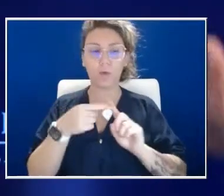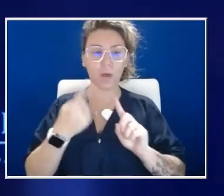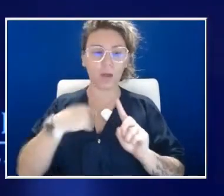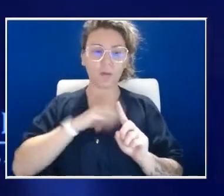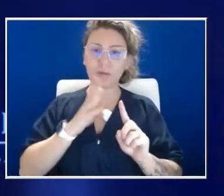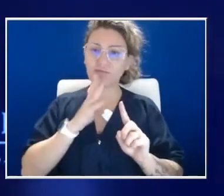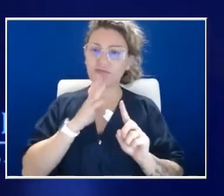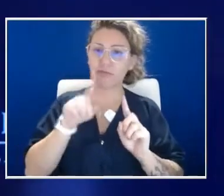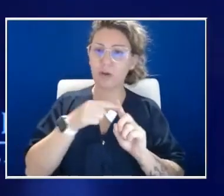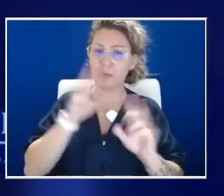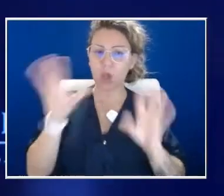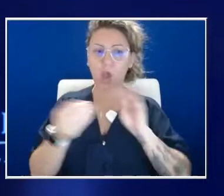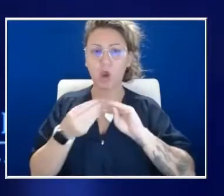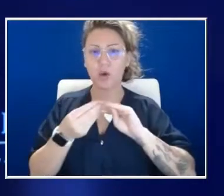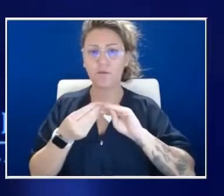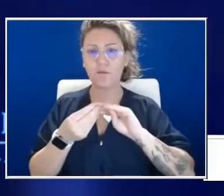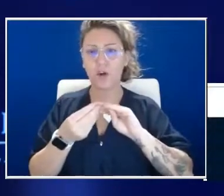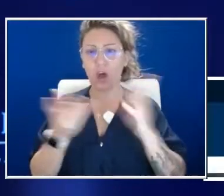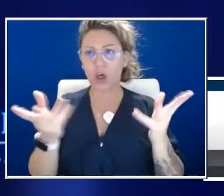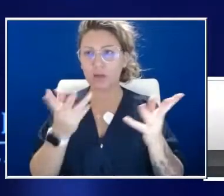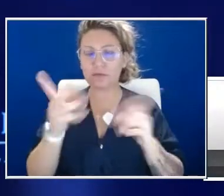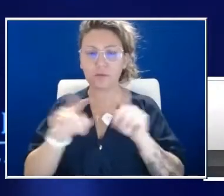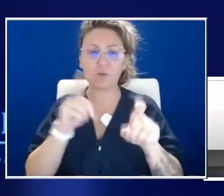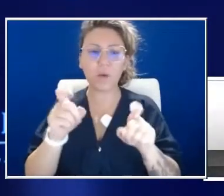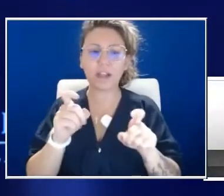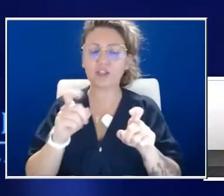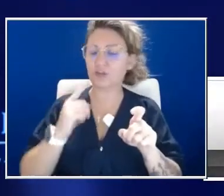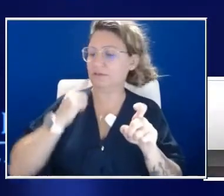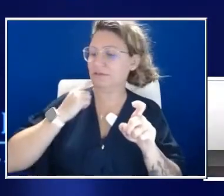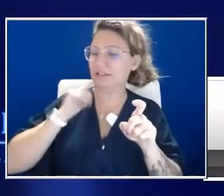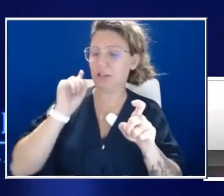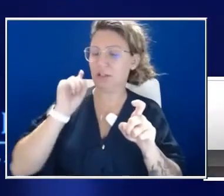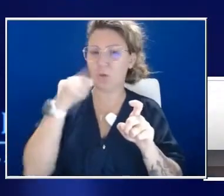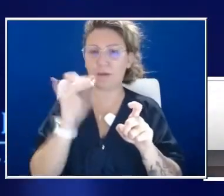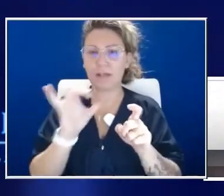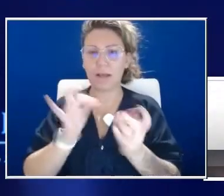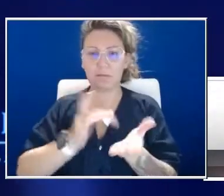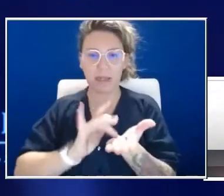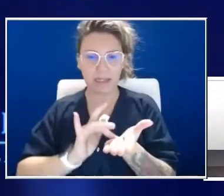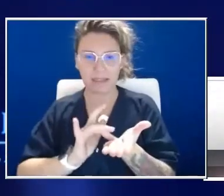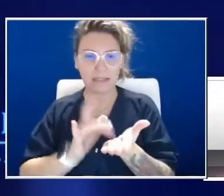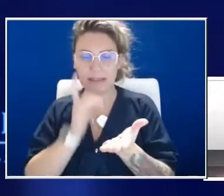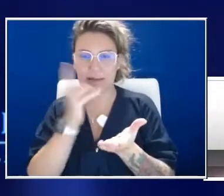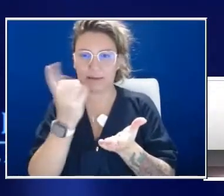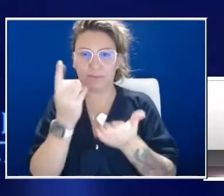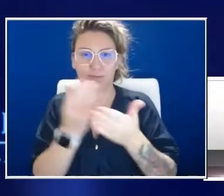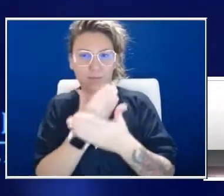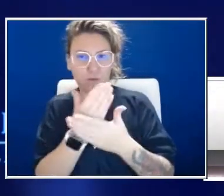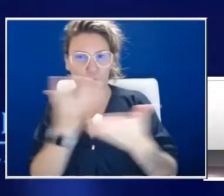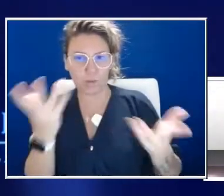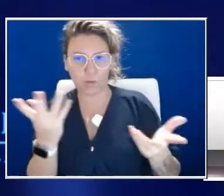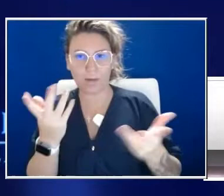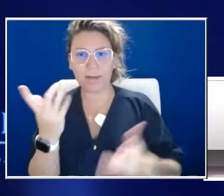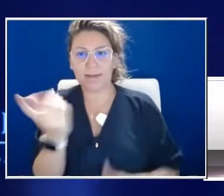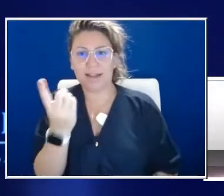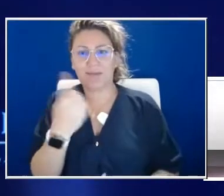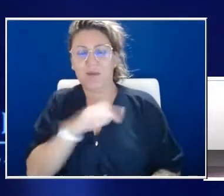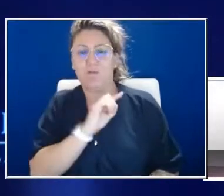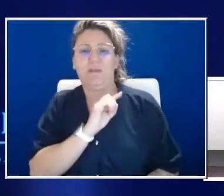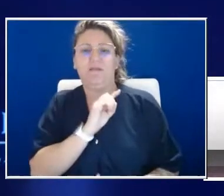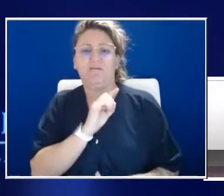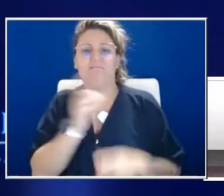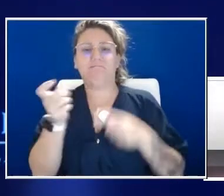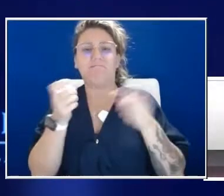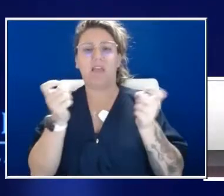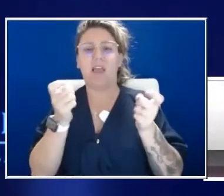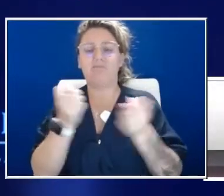the overall reaching question of candy looking like medications. So that is not something new. I think that's something we've definitely dealt with a lot at the Poison Center.